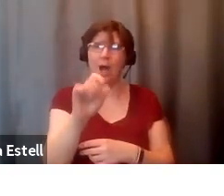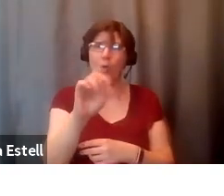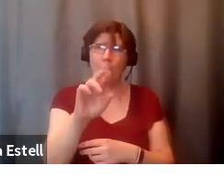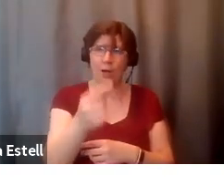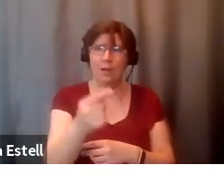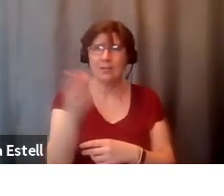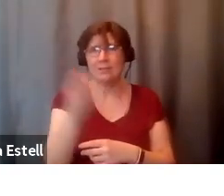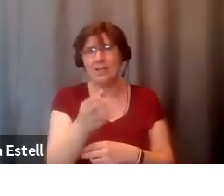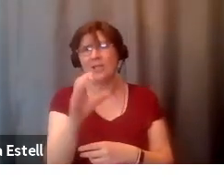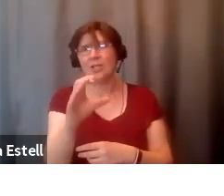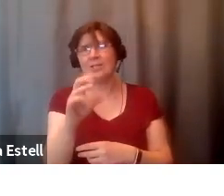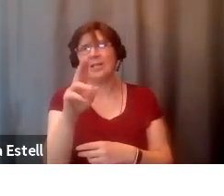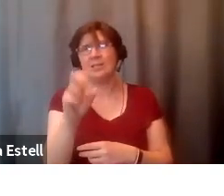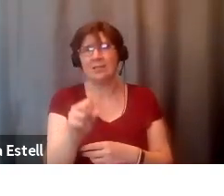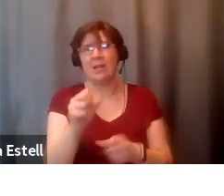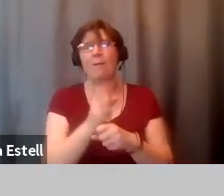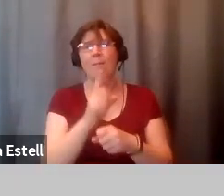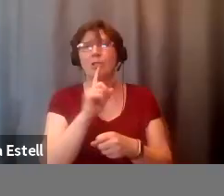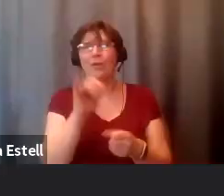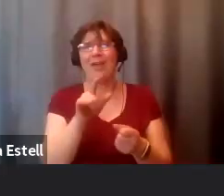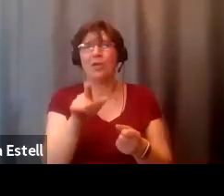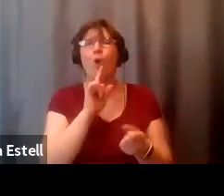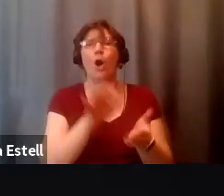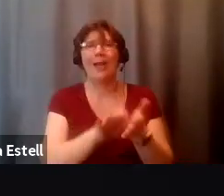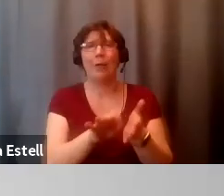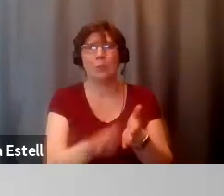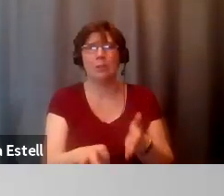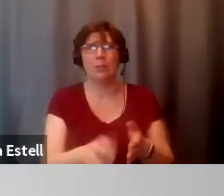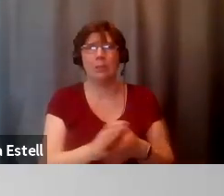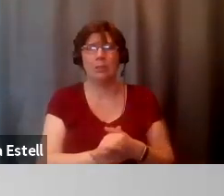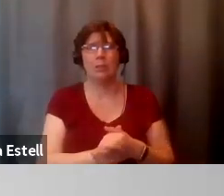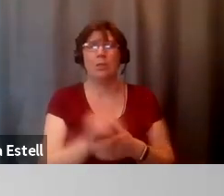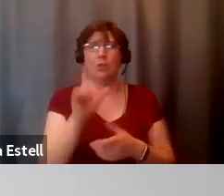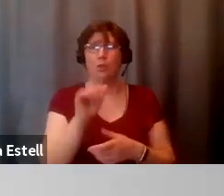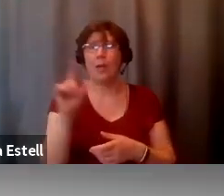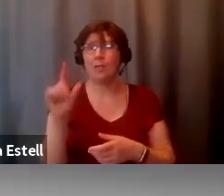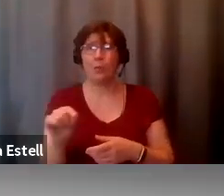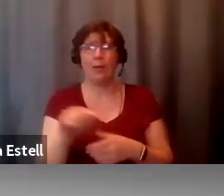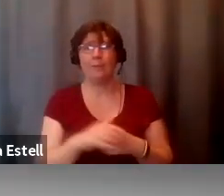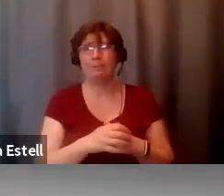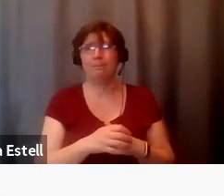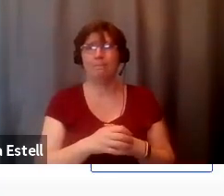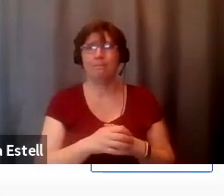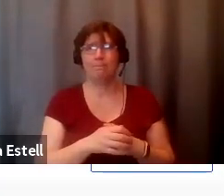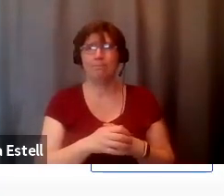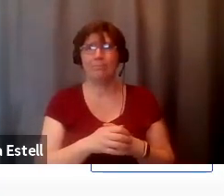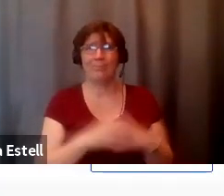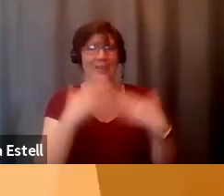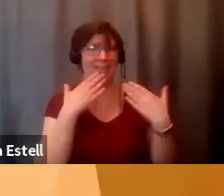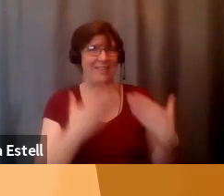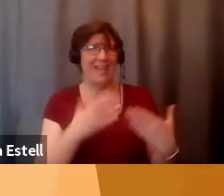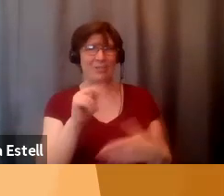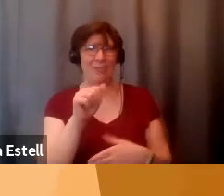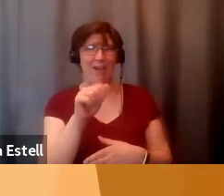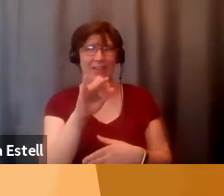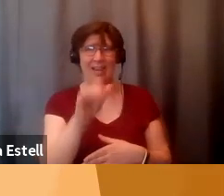thearc.org/census and make sure that you're counted. The 2020 census. Thank you, Nafia.